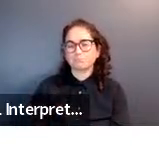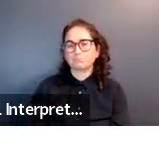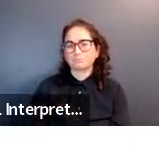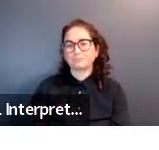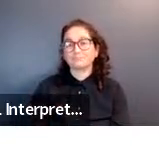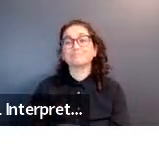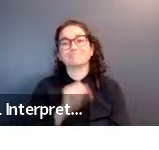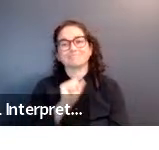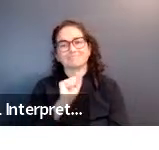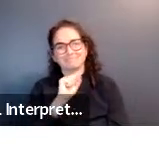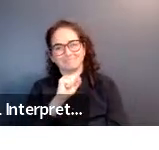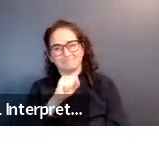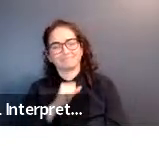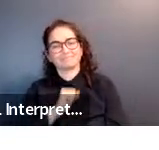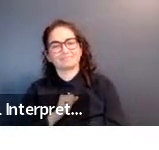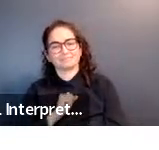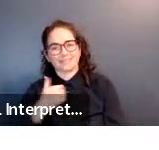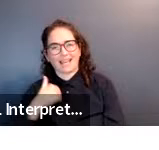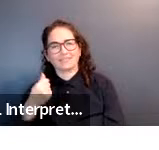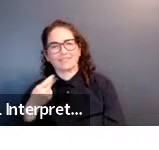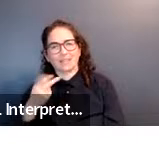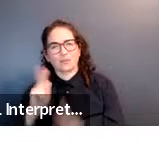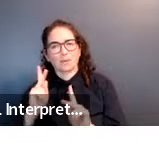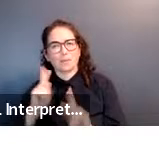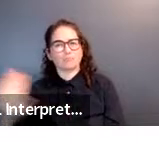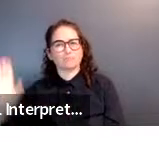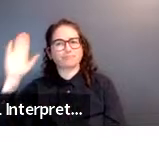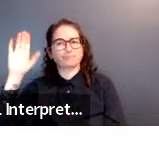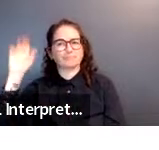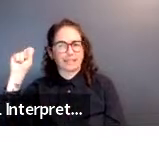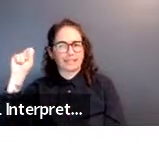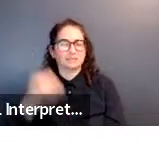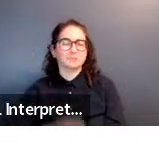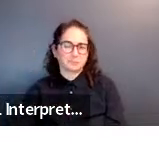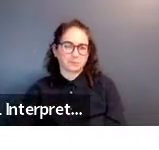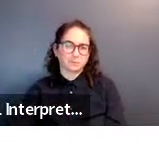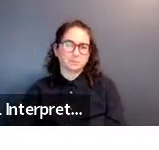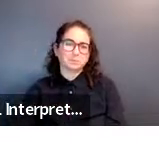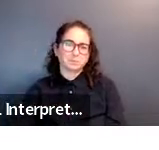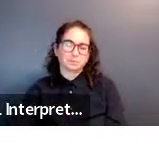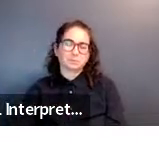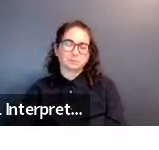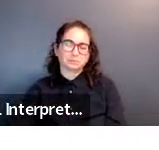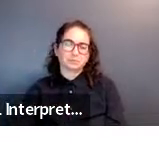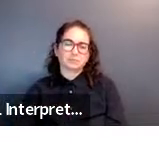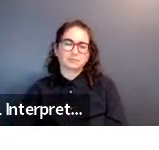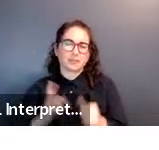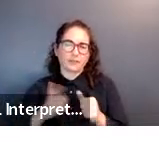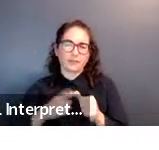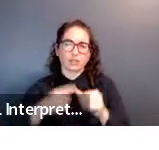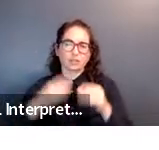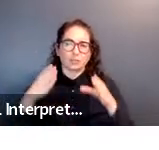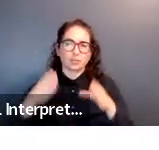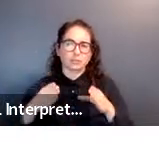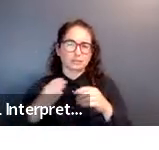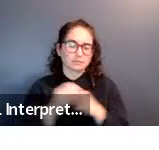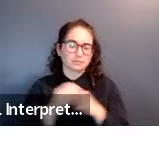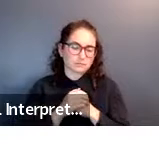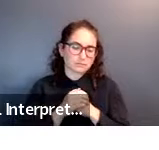Yes, we do have several people who have raised their hands. The first person